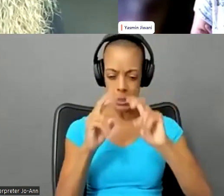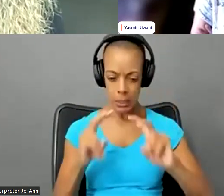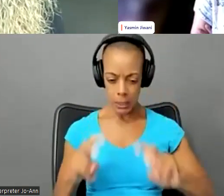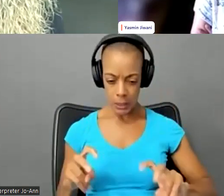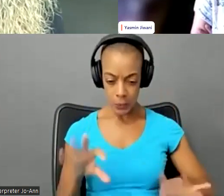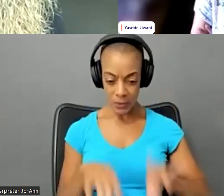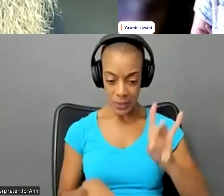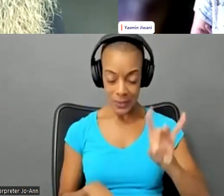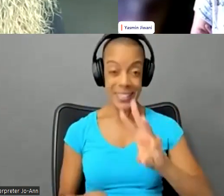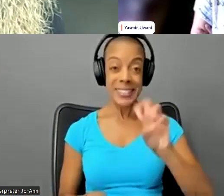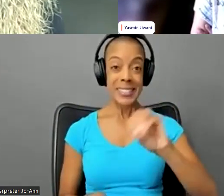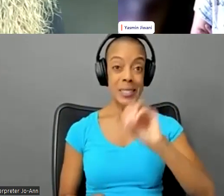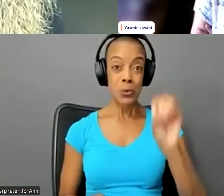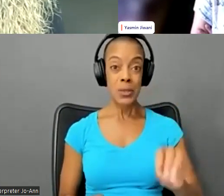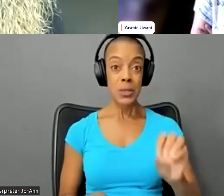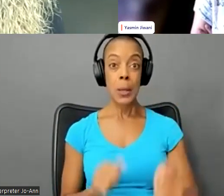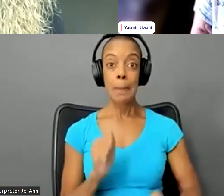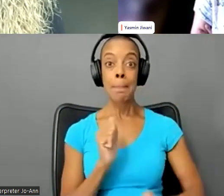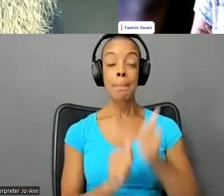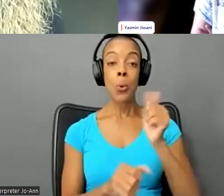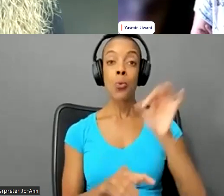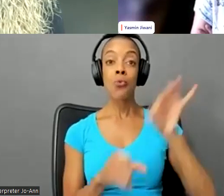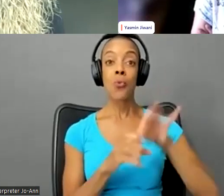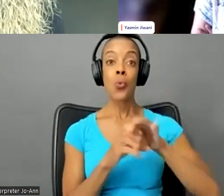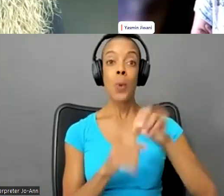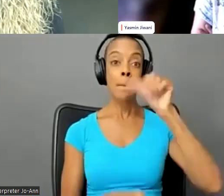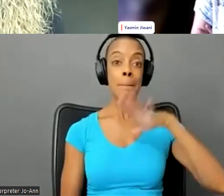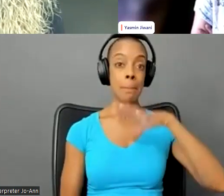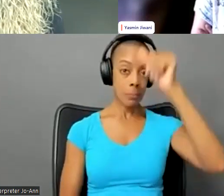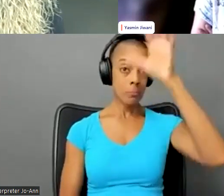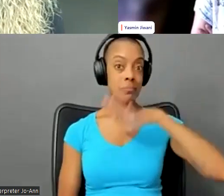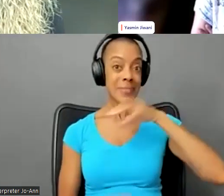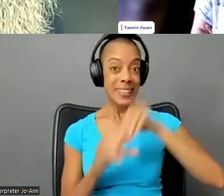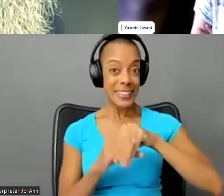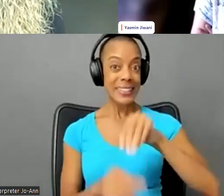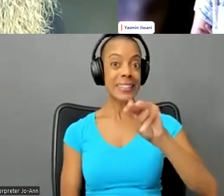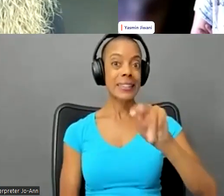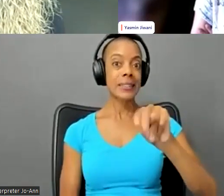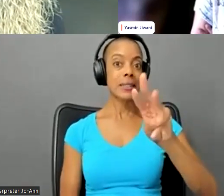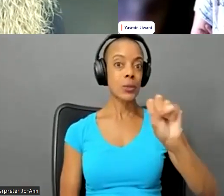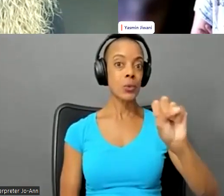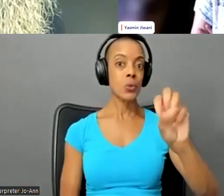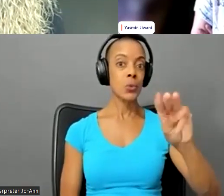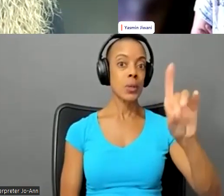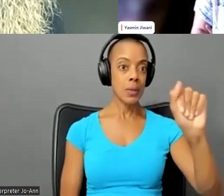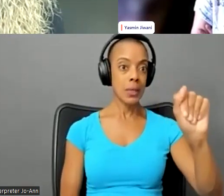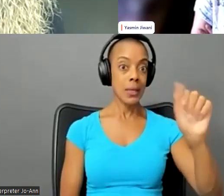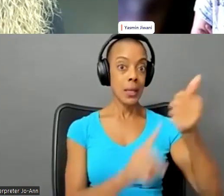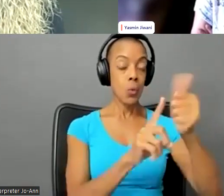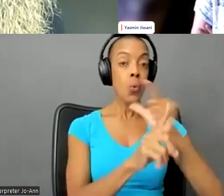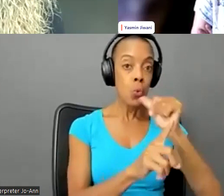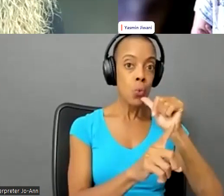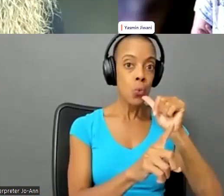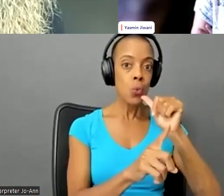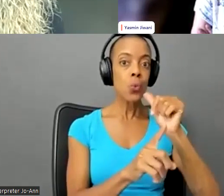that 60% of the most quoted men and women in the news media in Canada are elected officials. And what